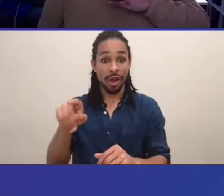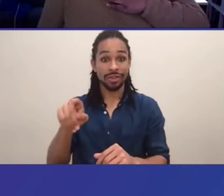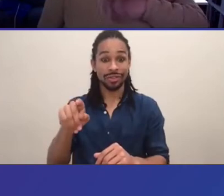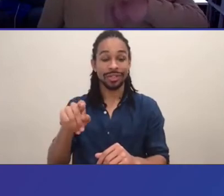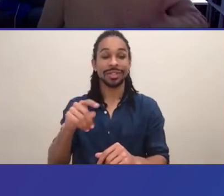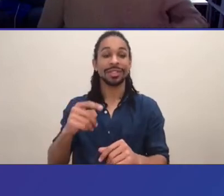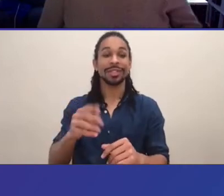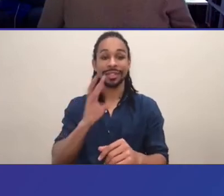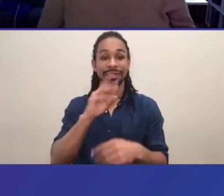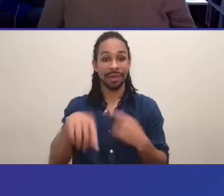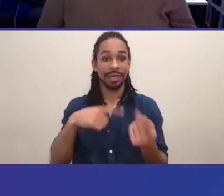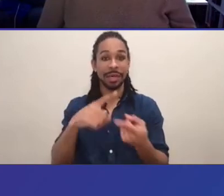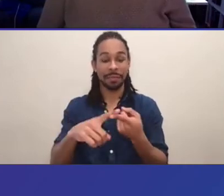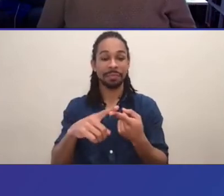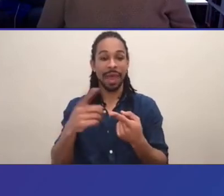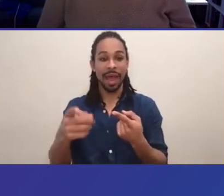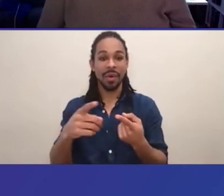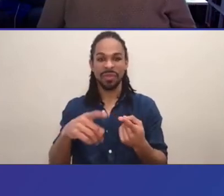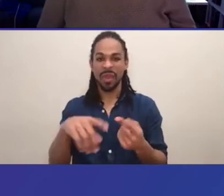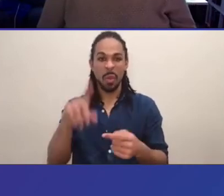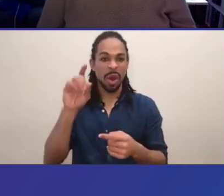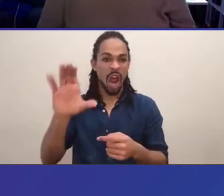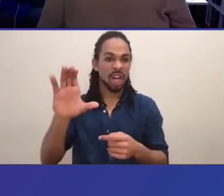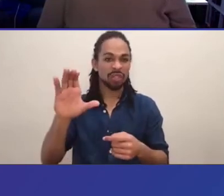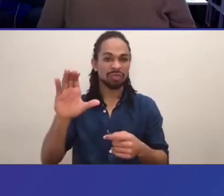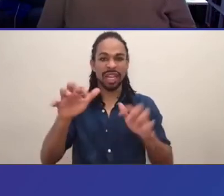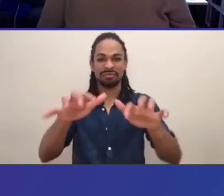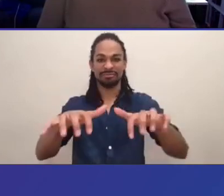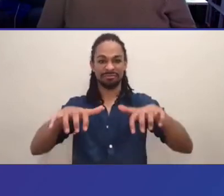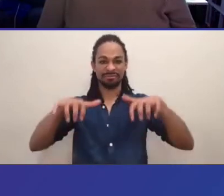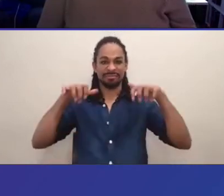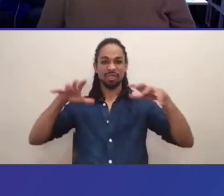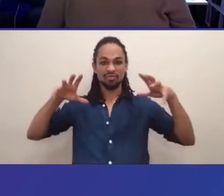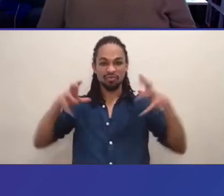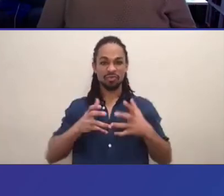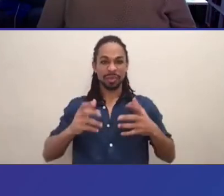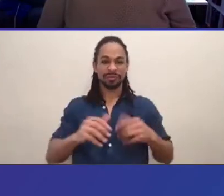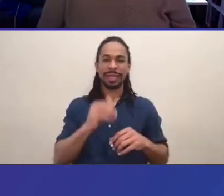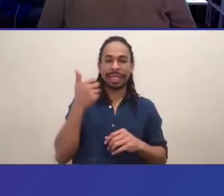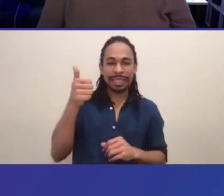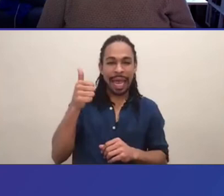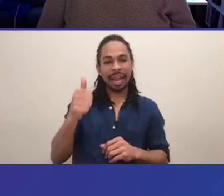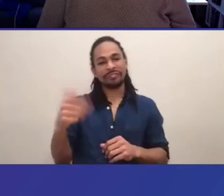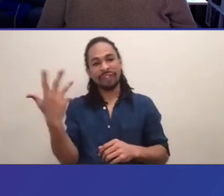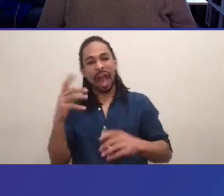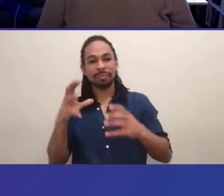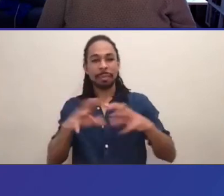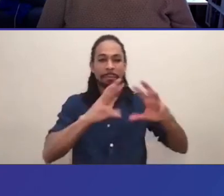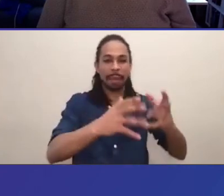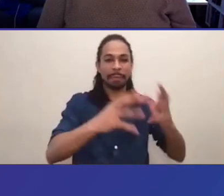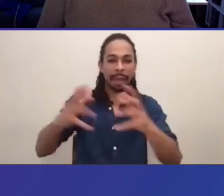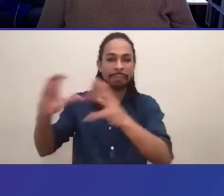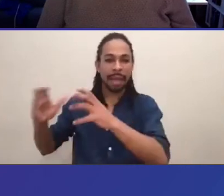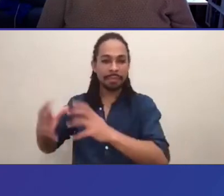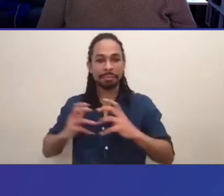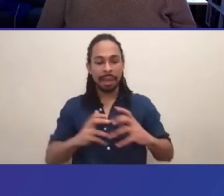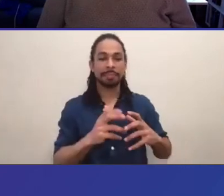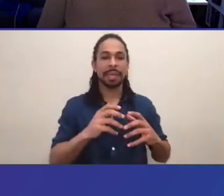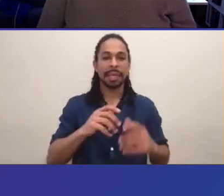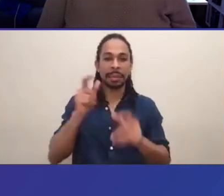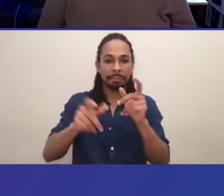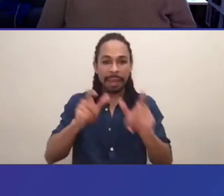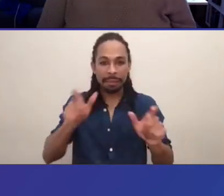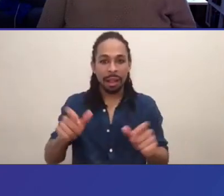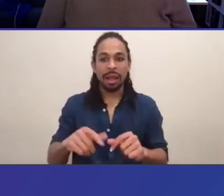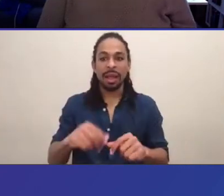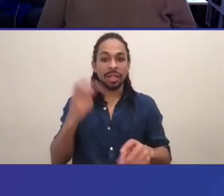about the hundreds of groups of 10 people or 5 people, like this that are harder to